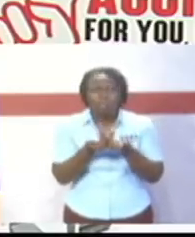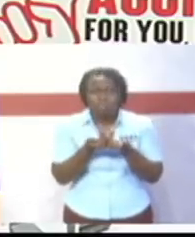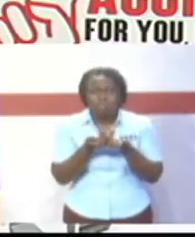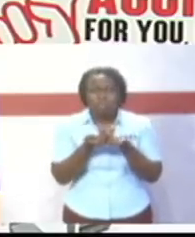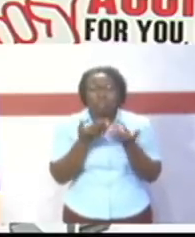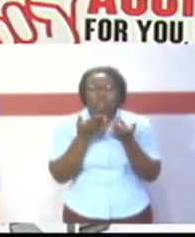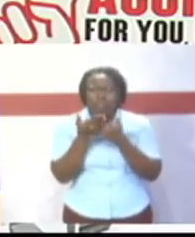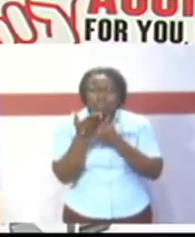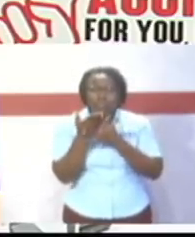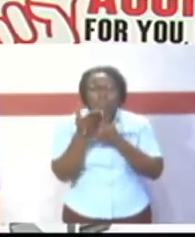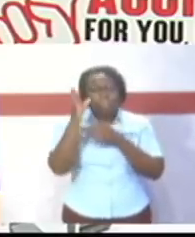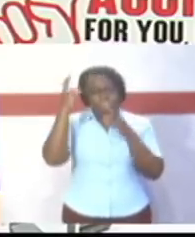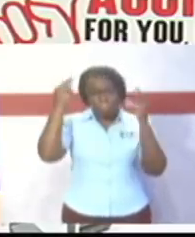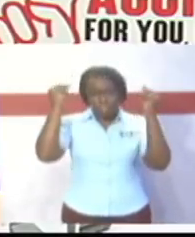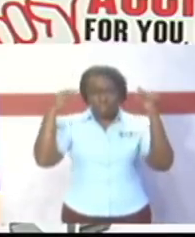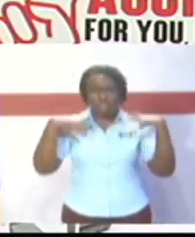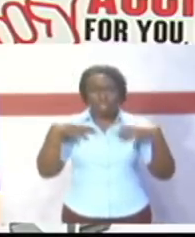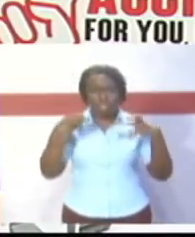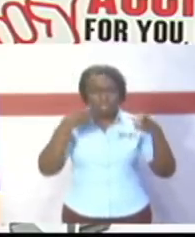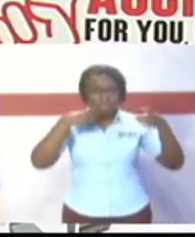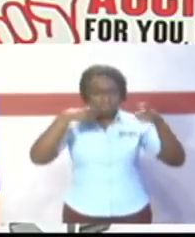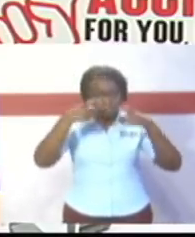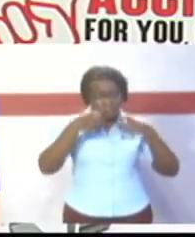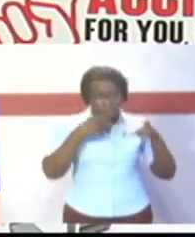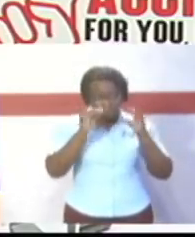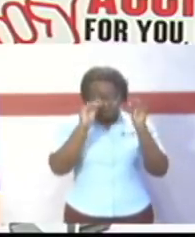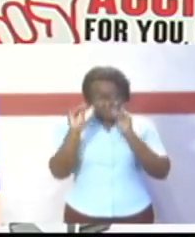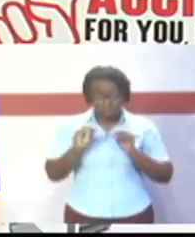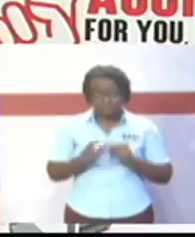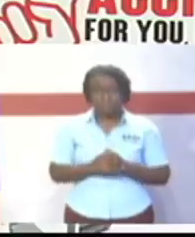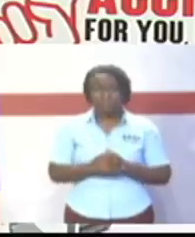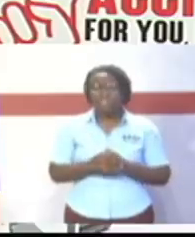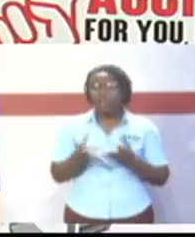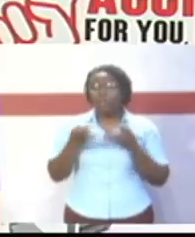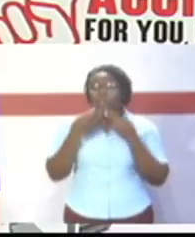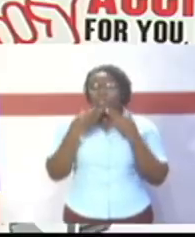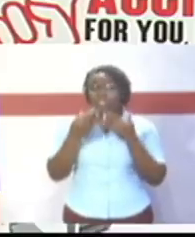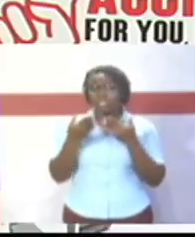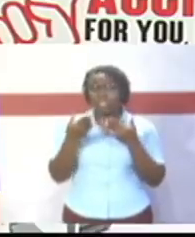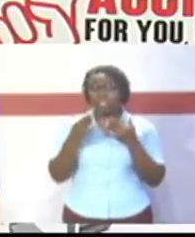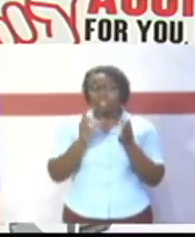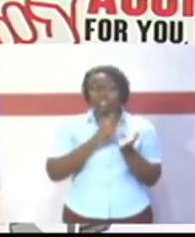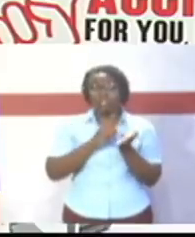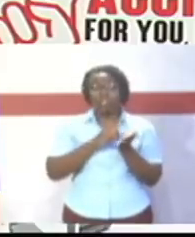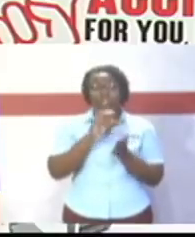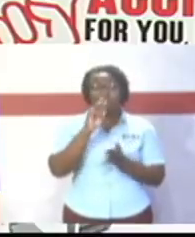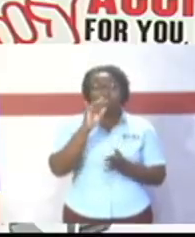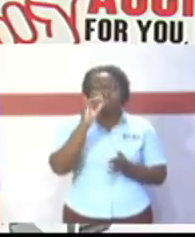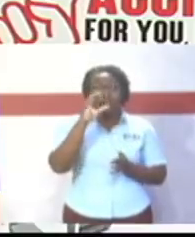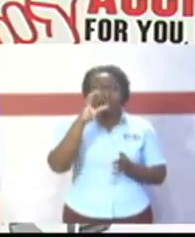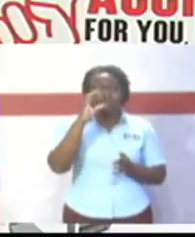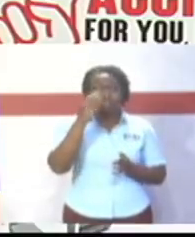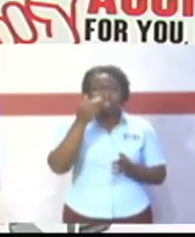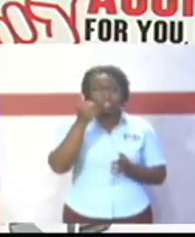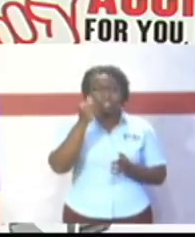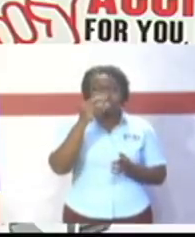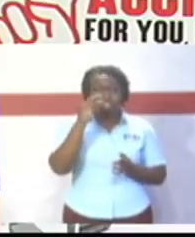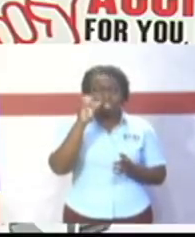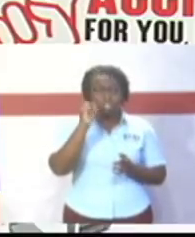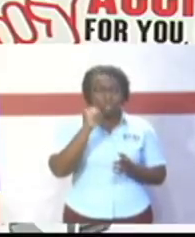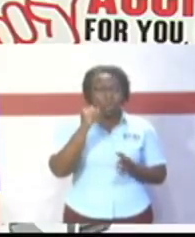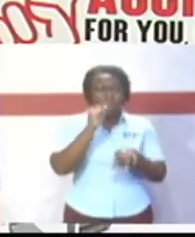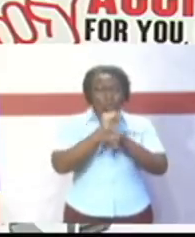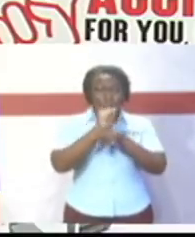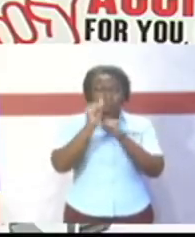Ministry of Health. And I want to thank Dr. Richards, working with me night and day from Wednesday,